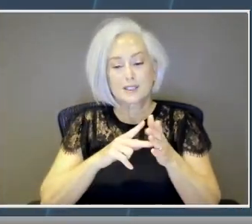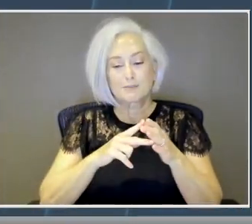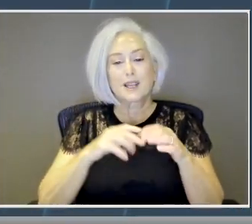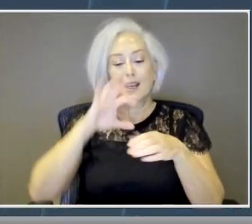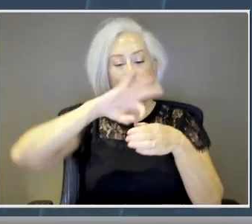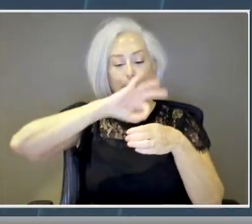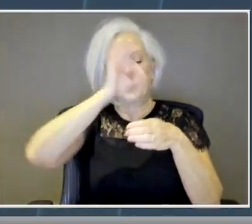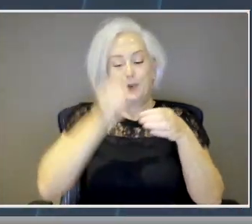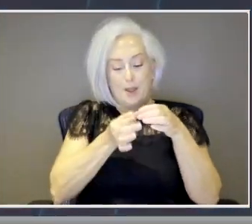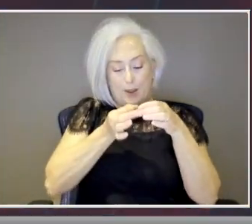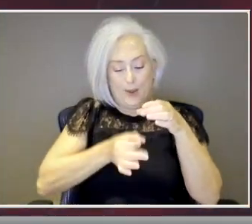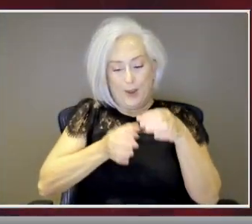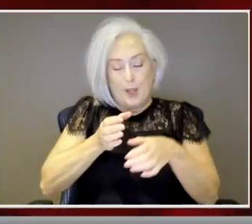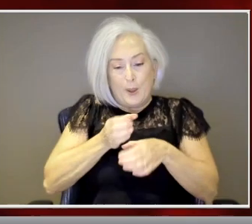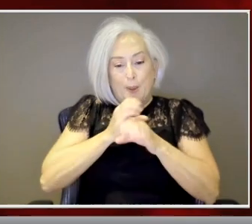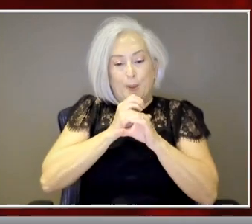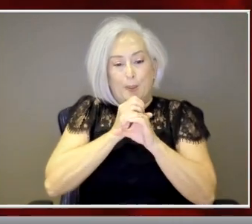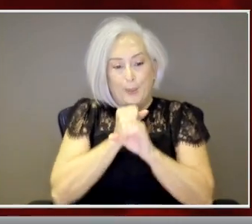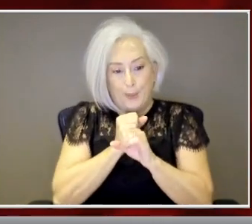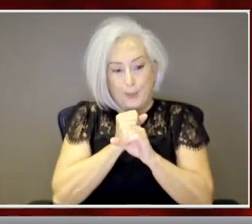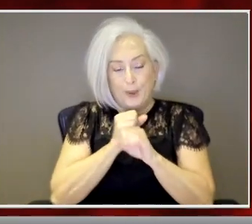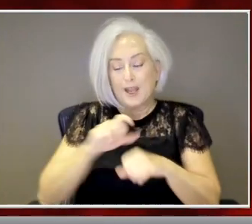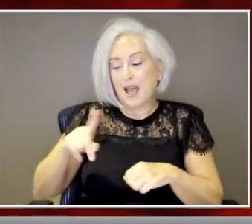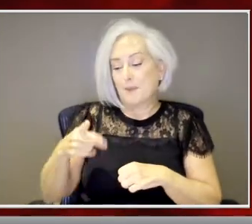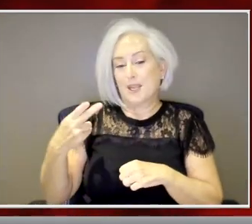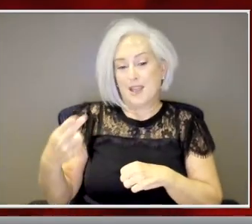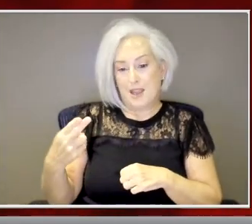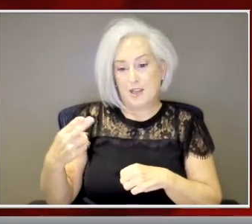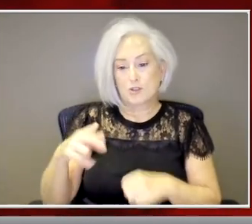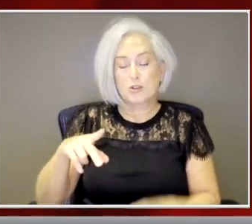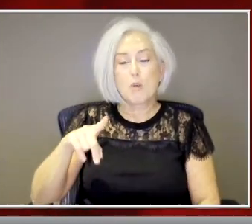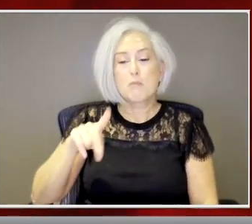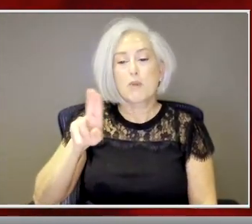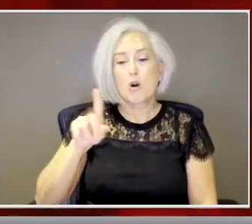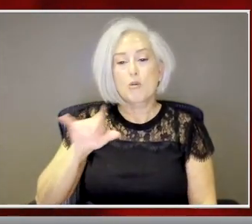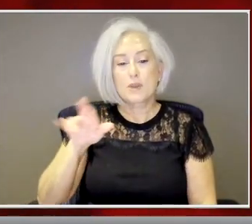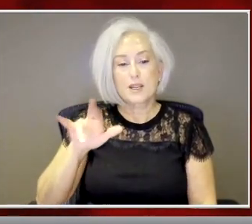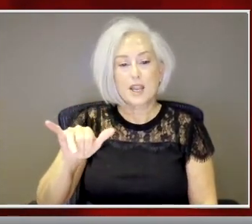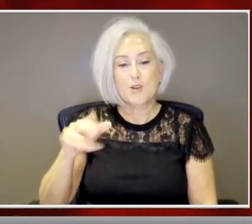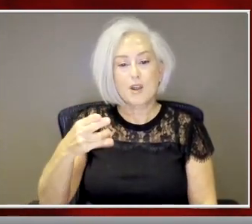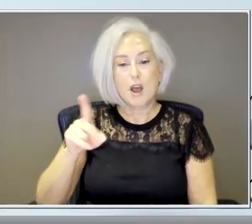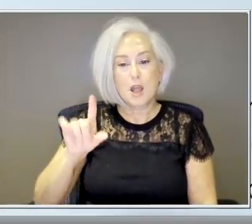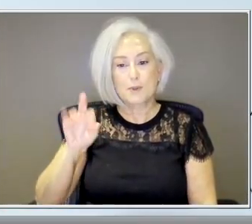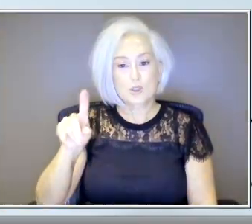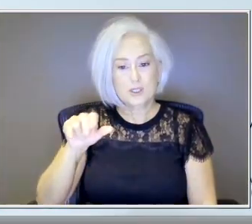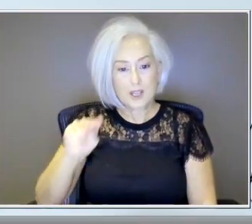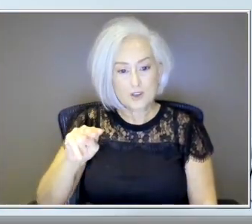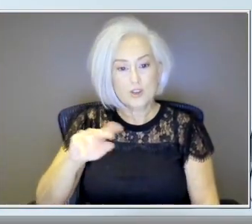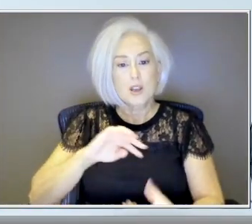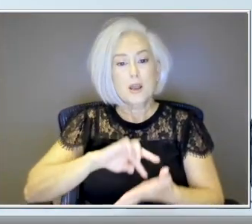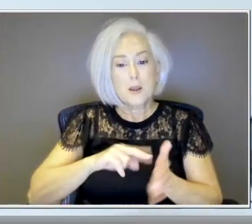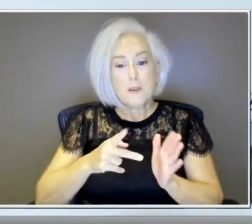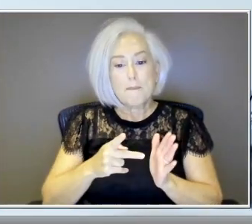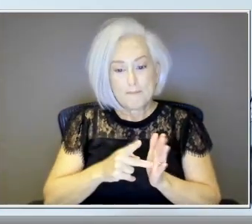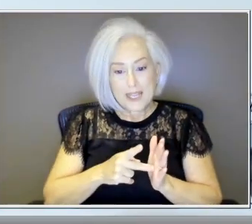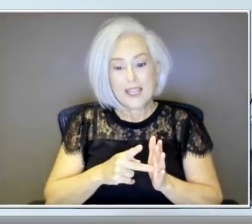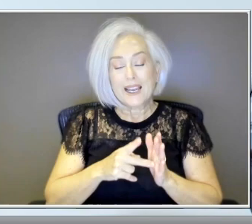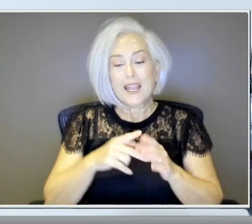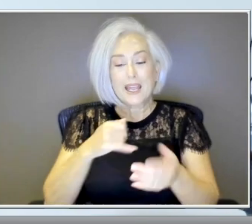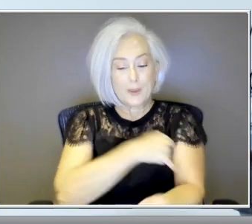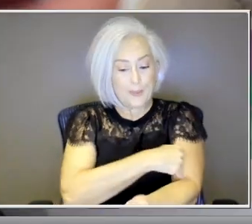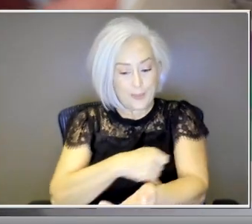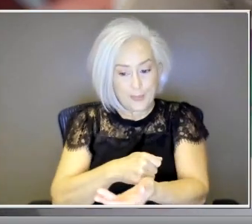as PH. PH causes high blood pressure in the arteries that supply the lungs. It causes Haley to